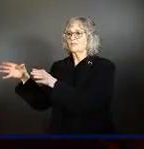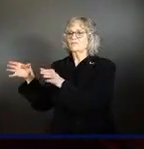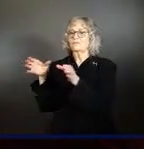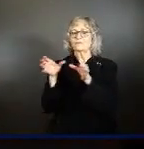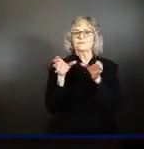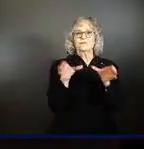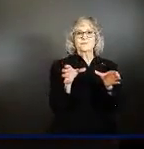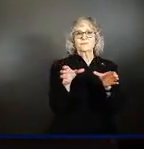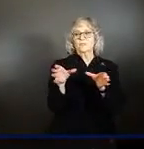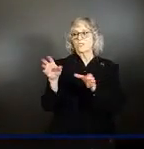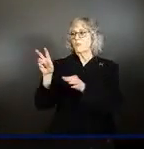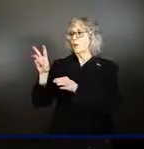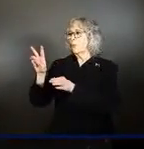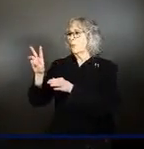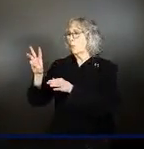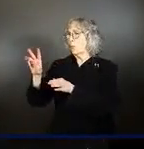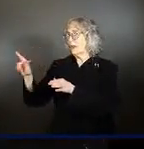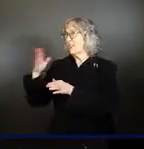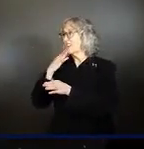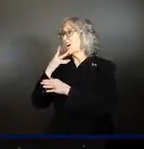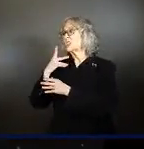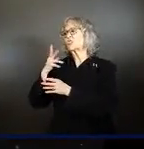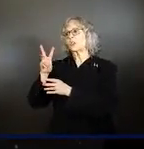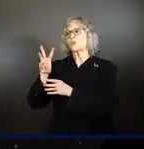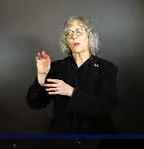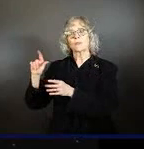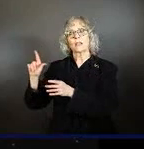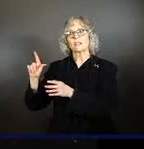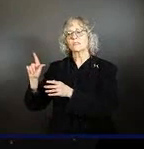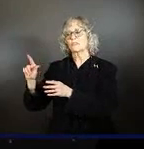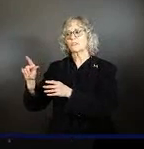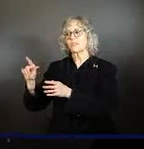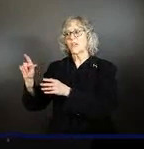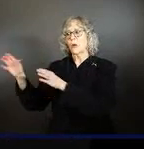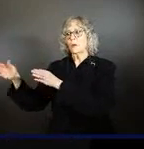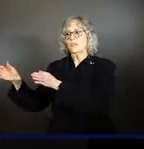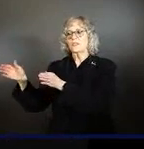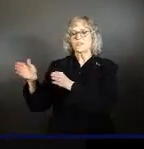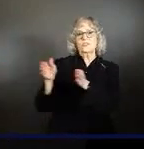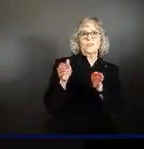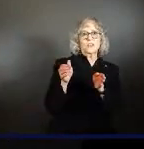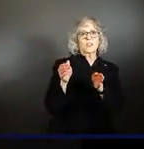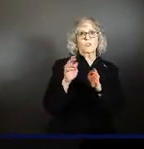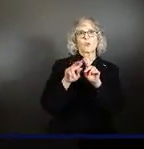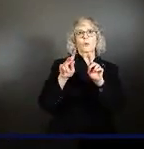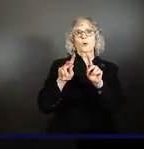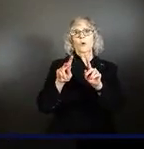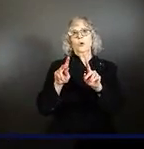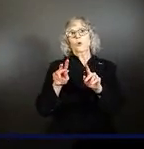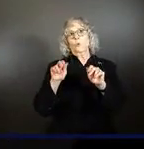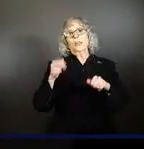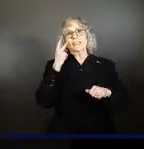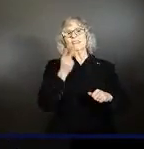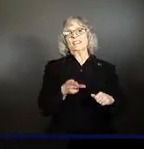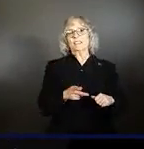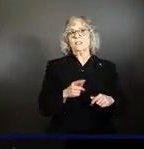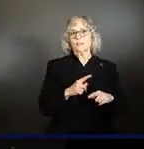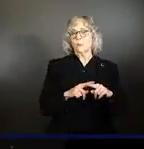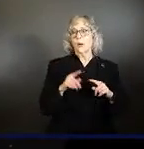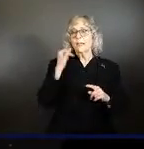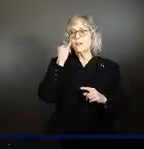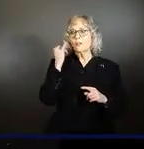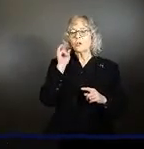colors, which are wavelengths, and we make them into visible colors with like our eyes. But if you look at an image, something